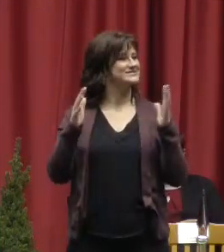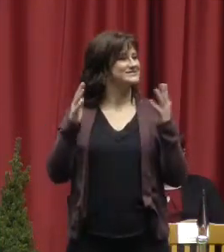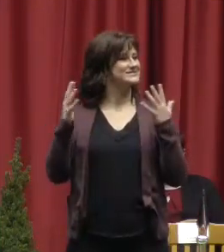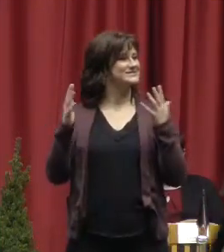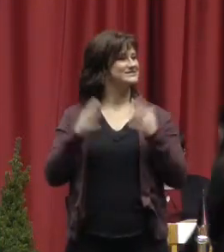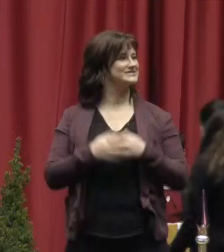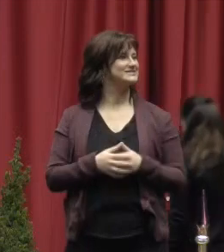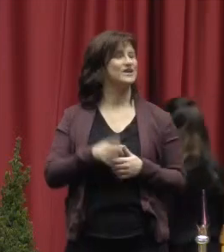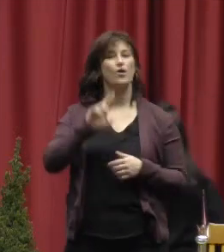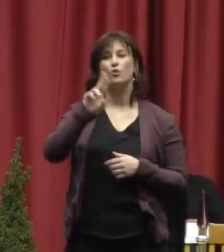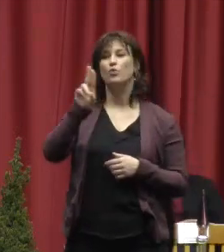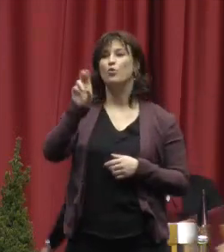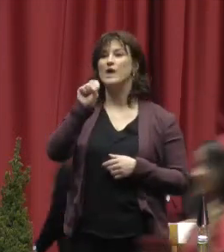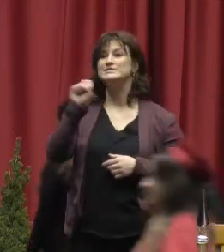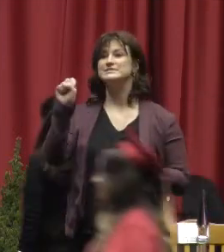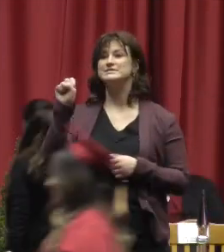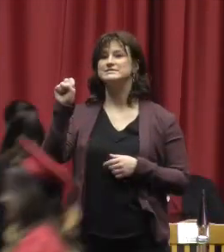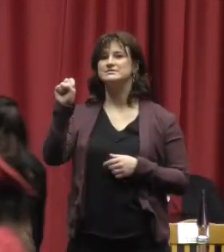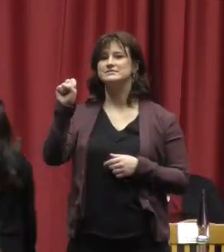Wes